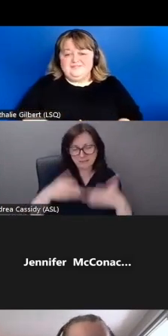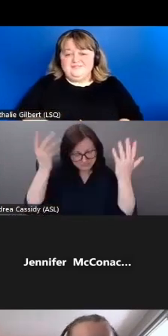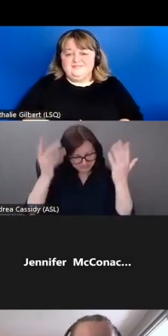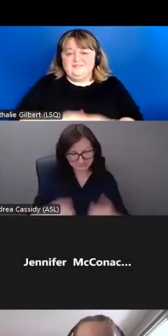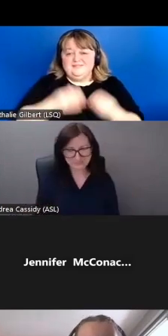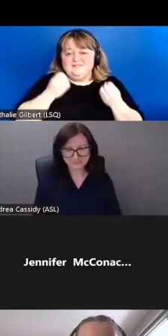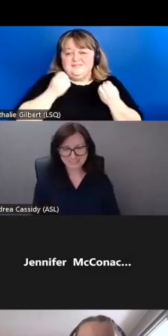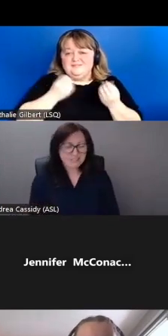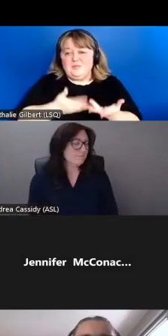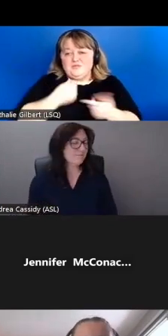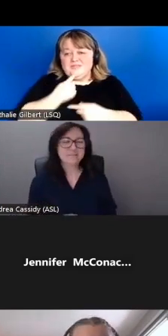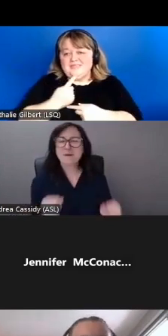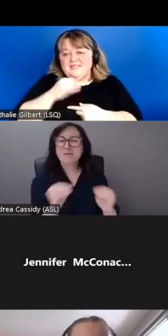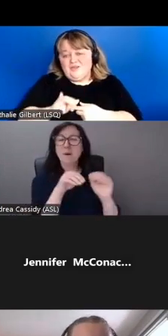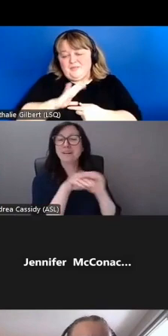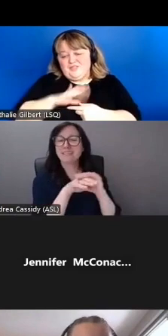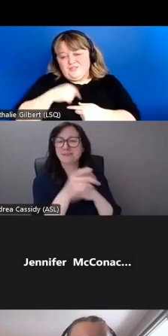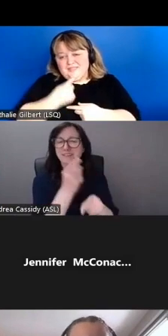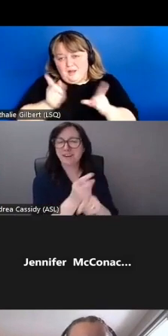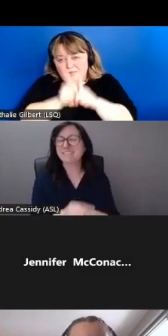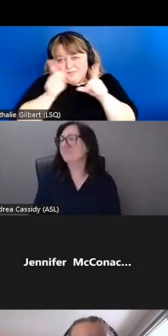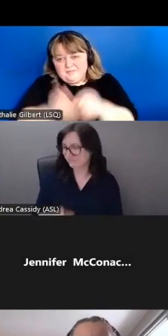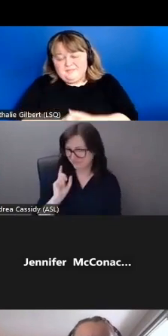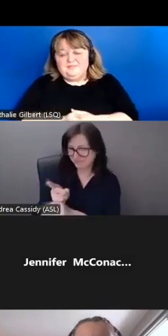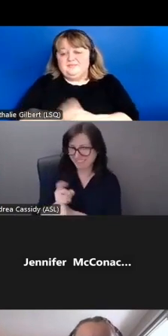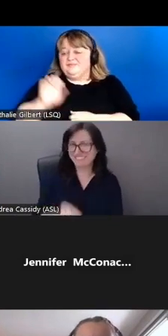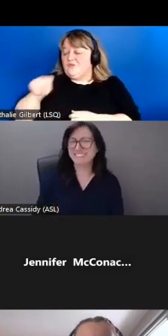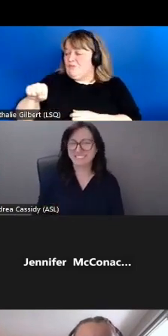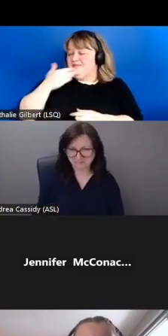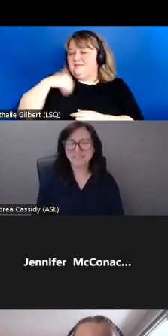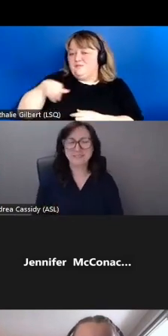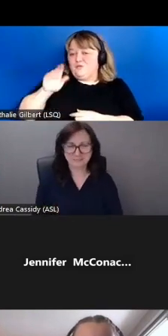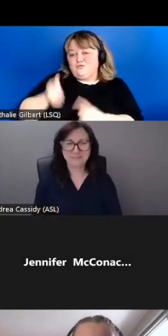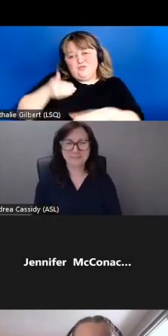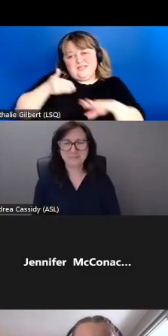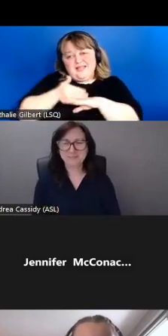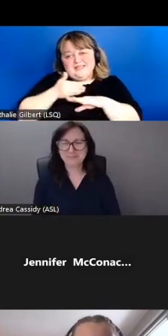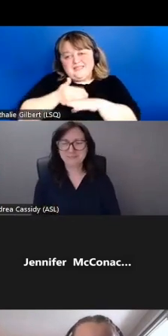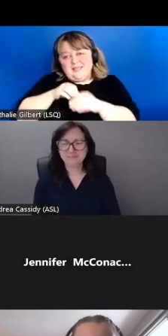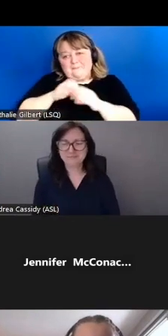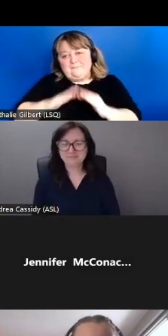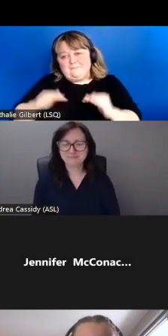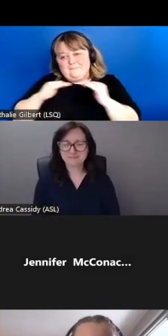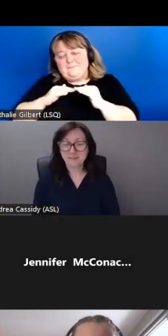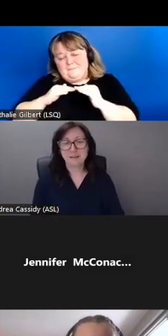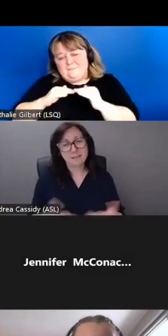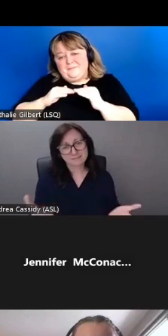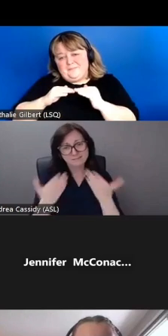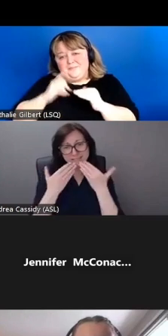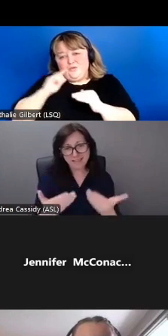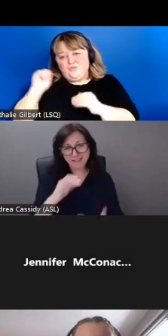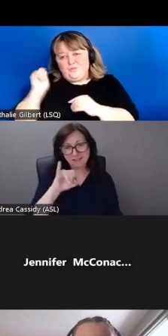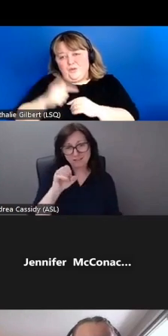it just increases the accessibility, right? That makes it even easier to access for sure. So I would like to thank Jessica